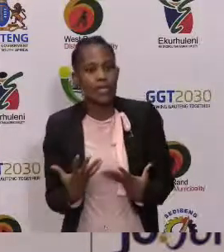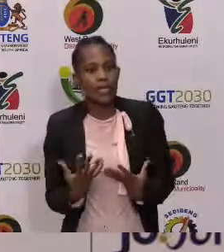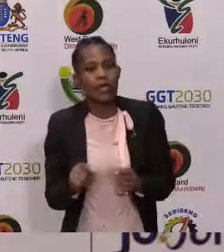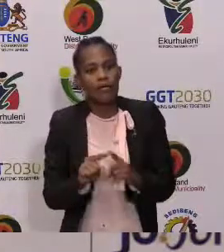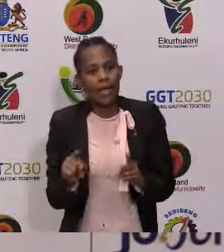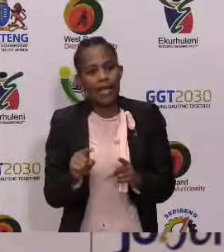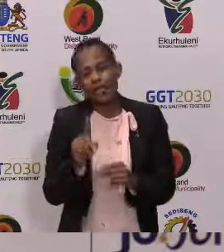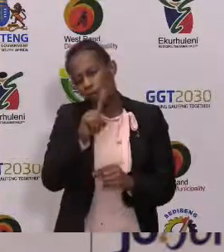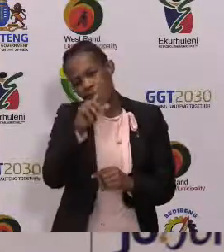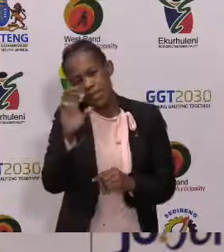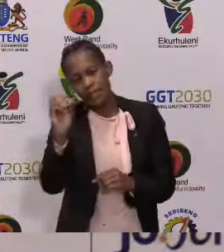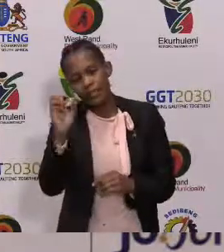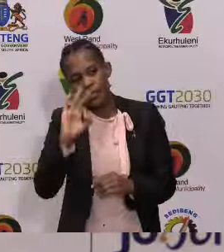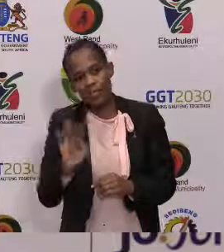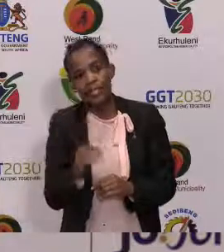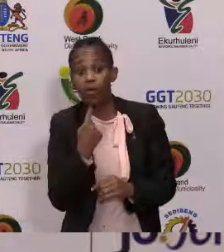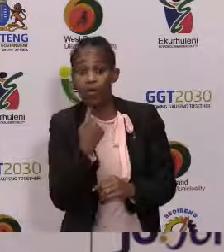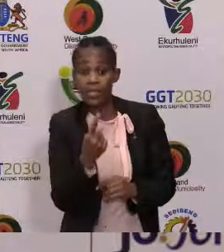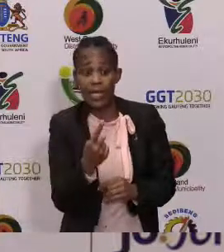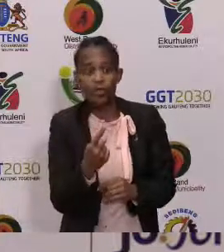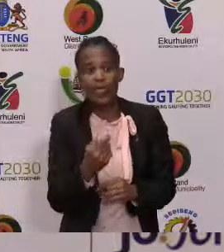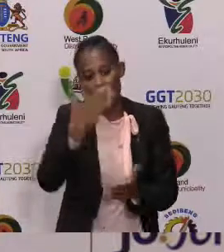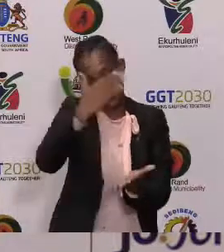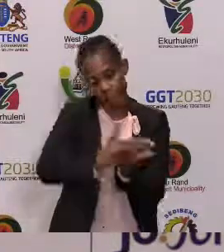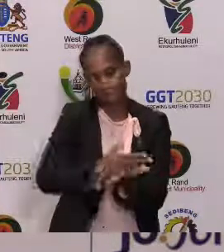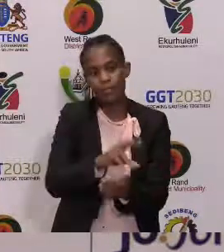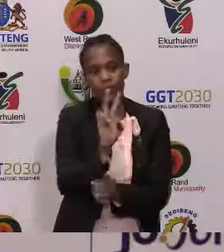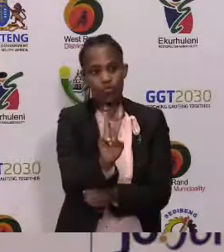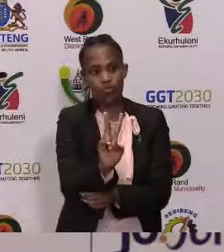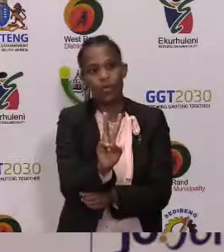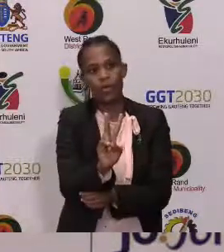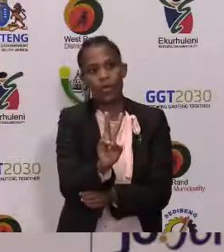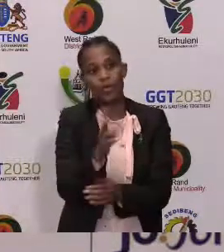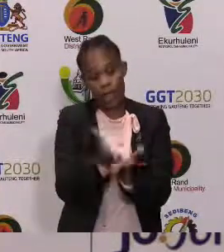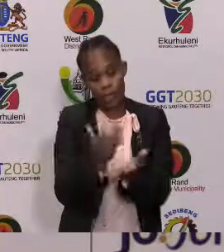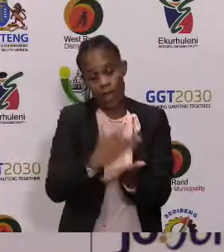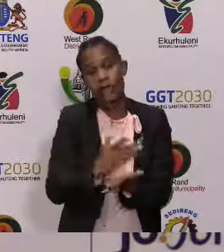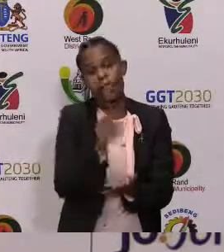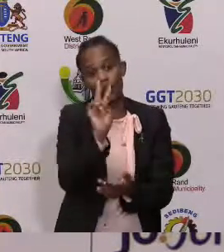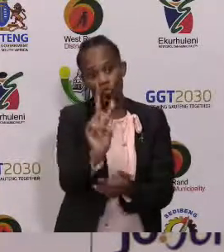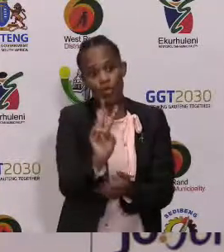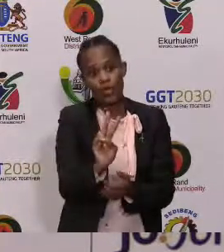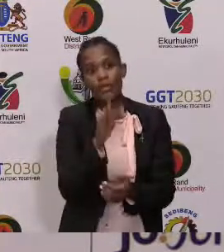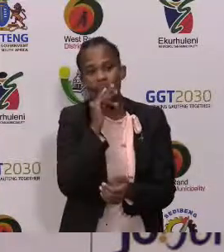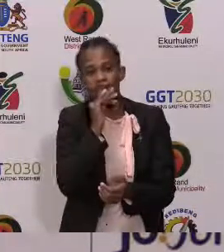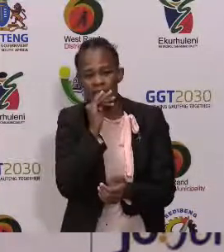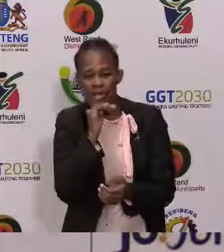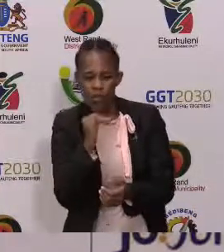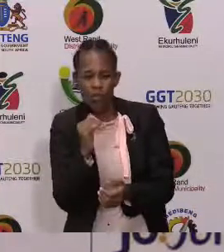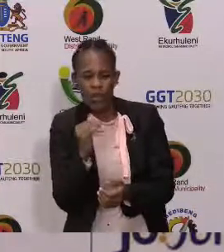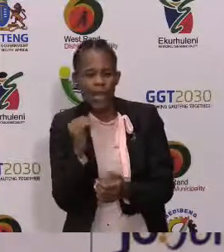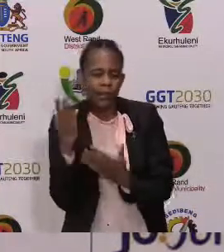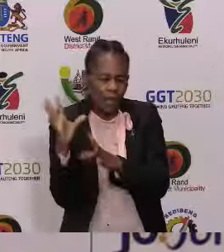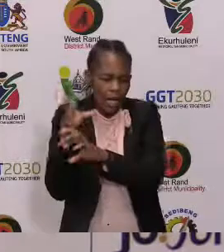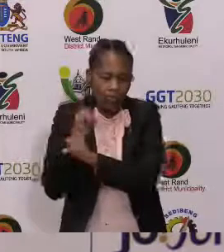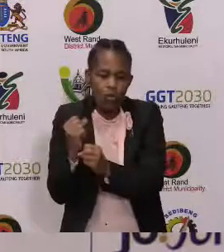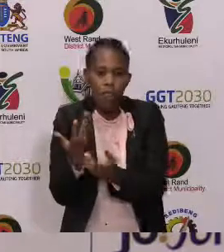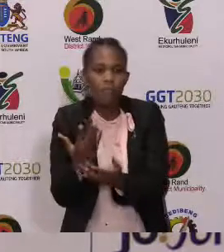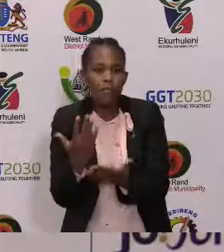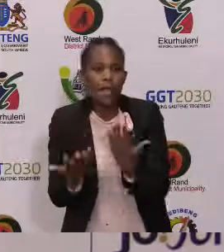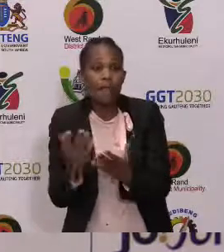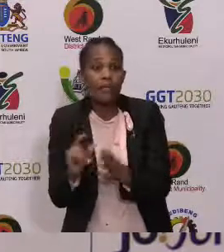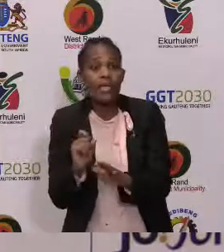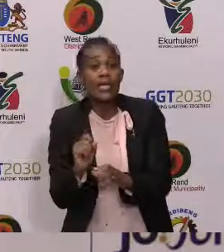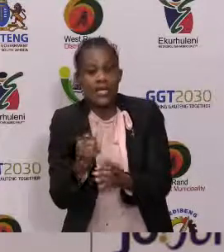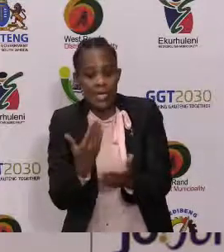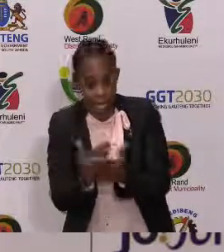the other percentages I've mentioned, you can divide it by 2 now, because we're probably underestimating the denominator when we're doing this, so you can actually divide it